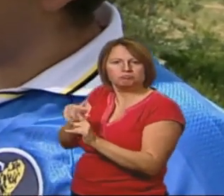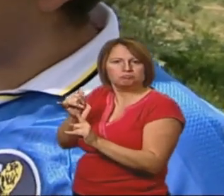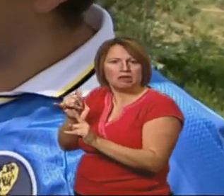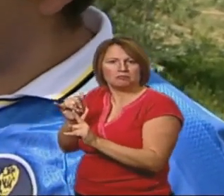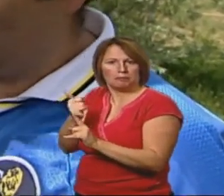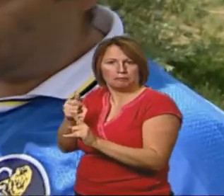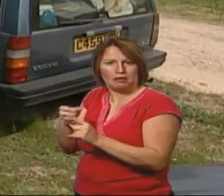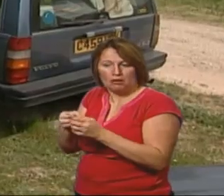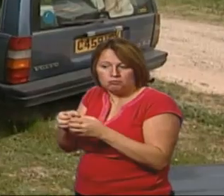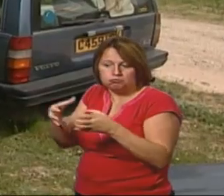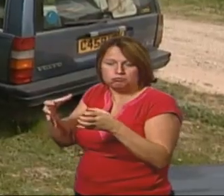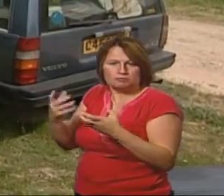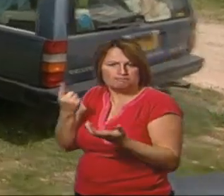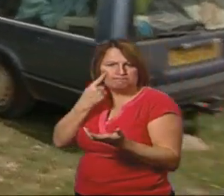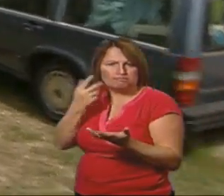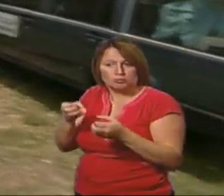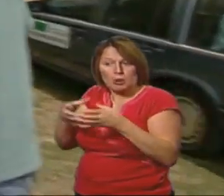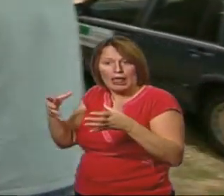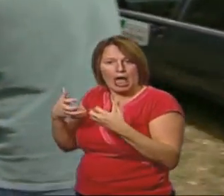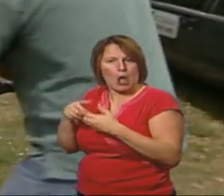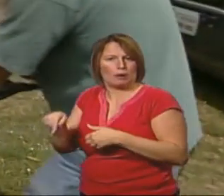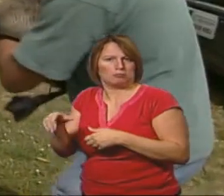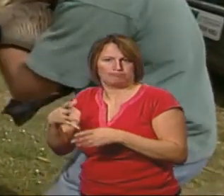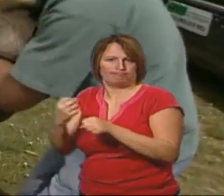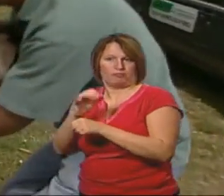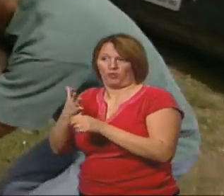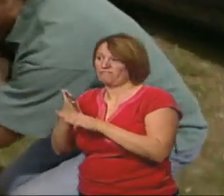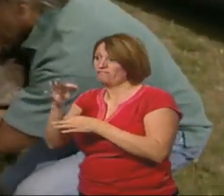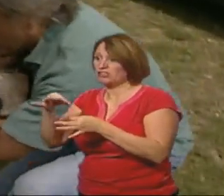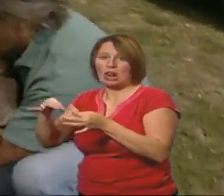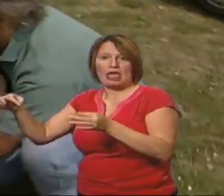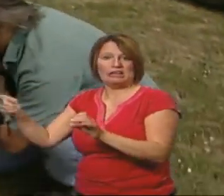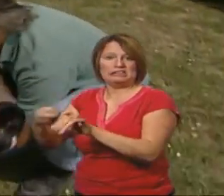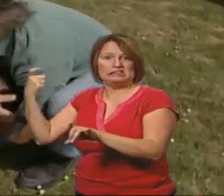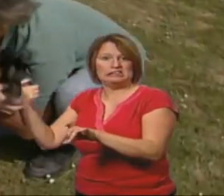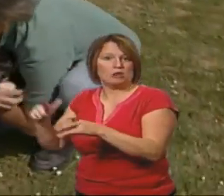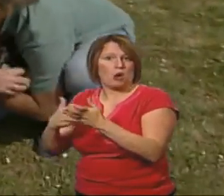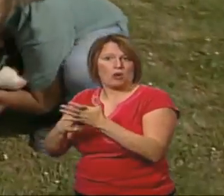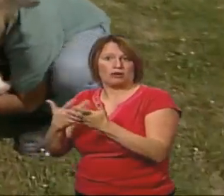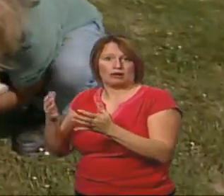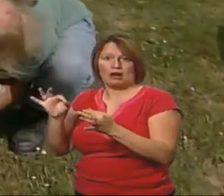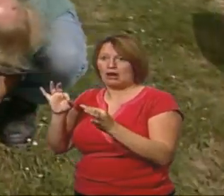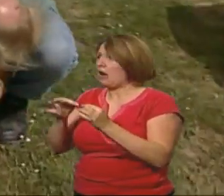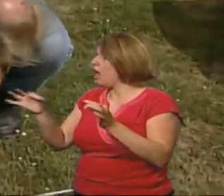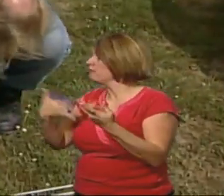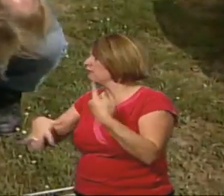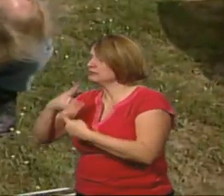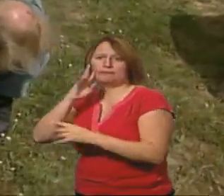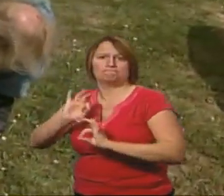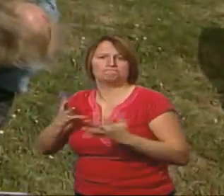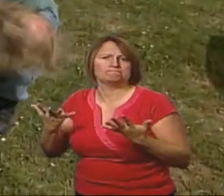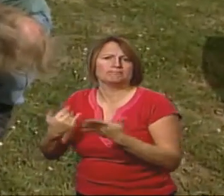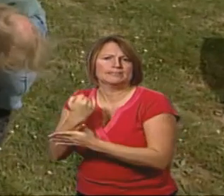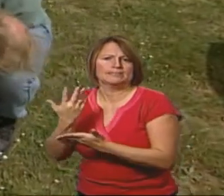antibiotic as well. Yeah. The swelling has been caused by the leg being caught in fishing line, although the line is no longer there.